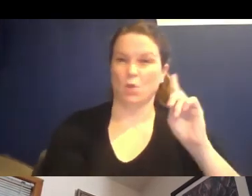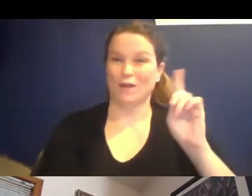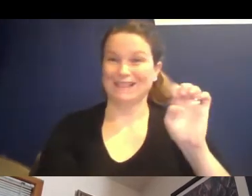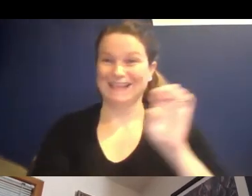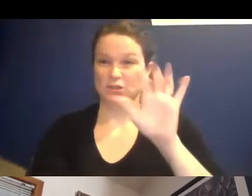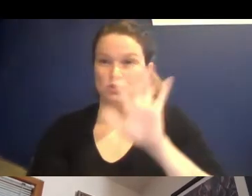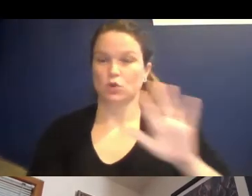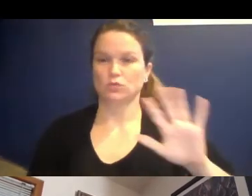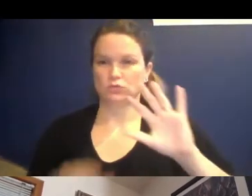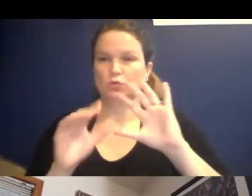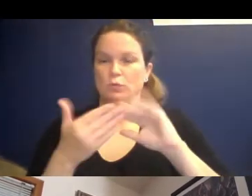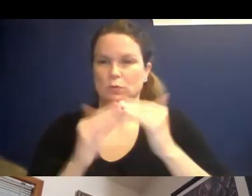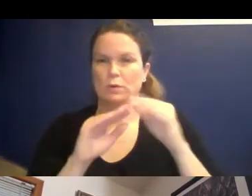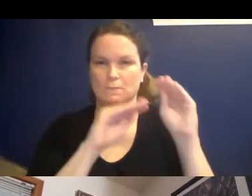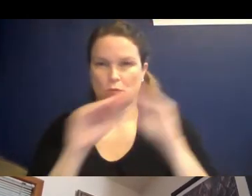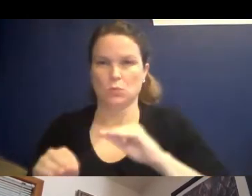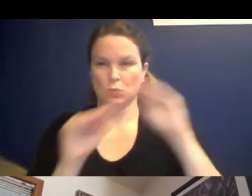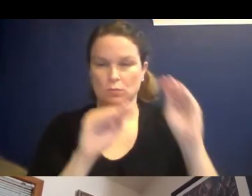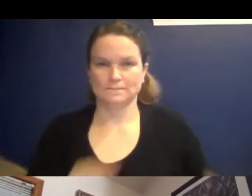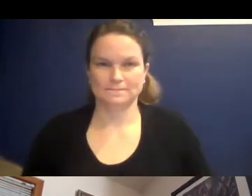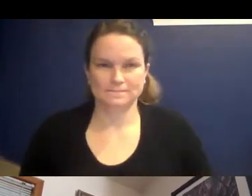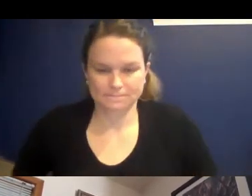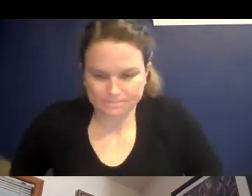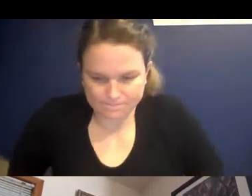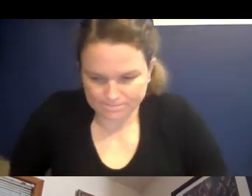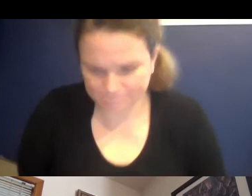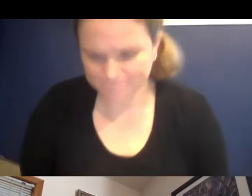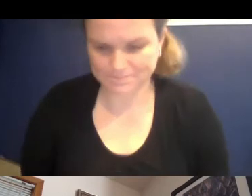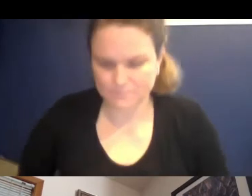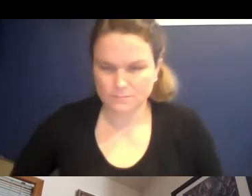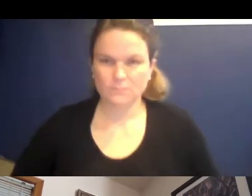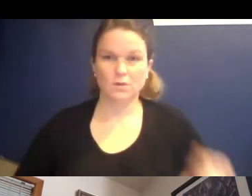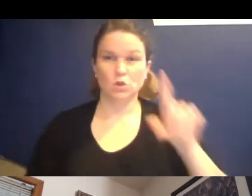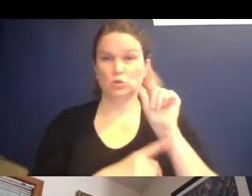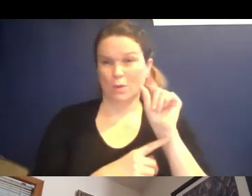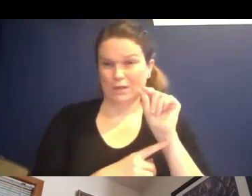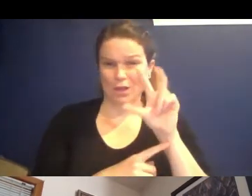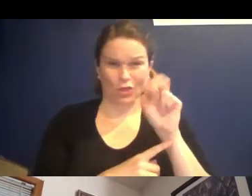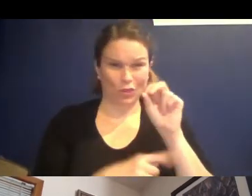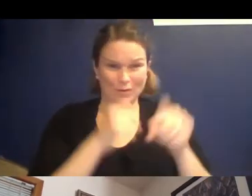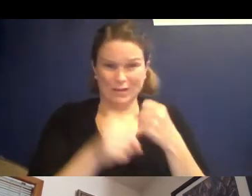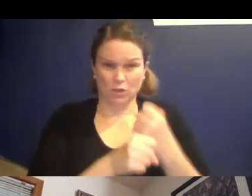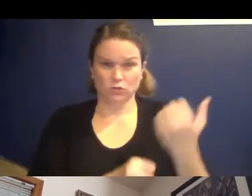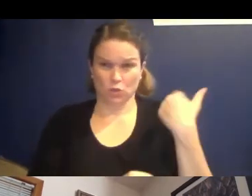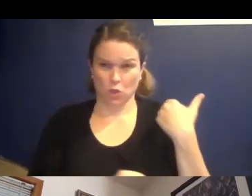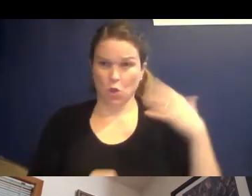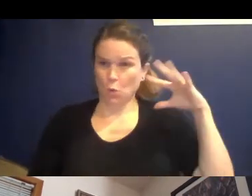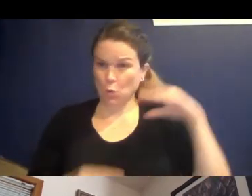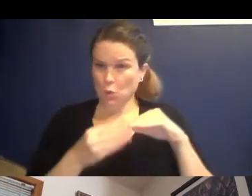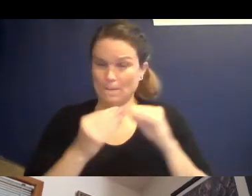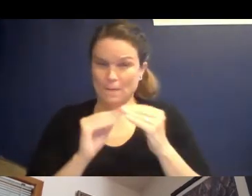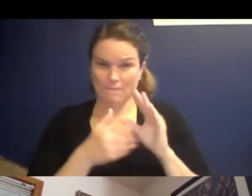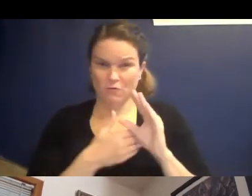So a long time ago, 20 and 30 years ago, the population of